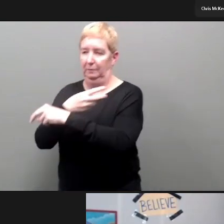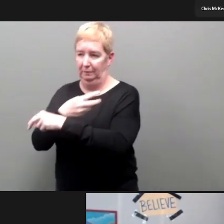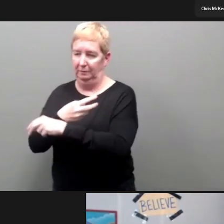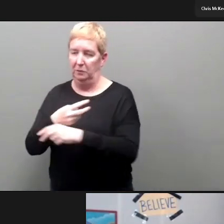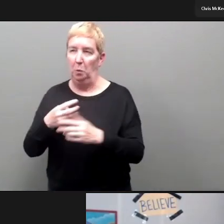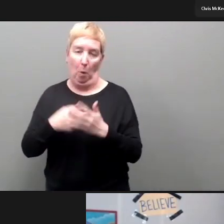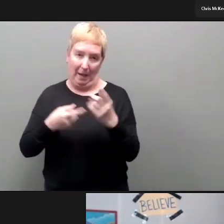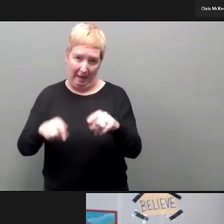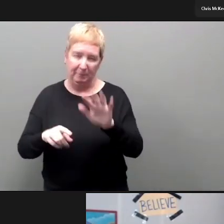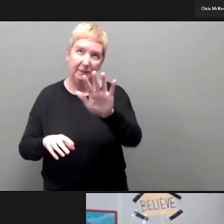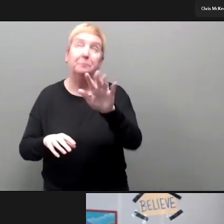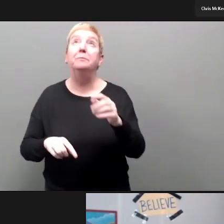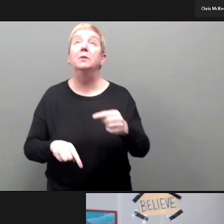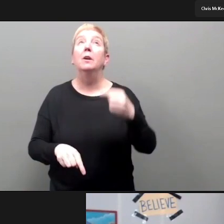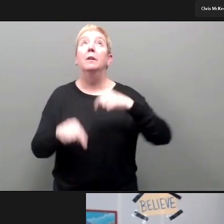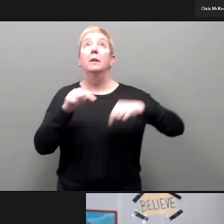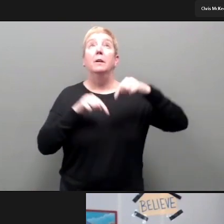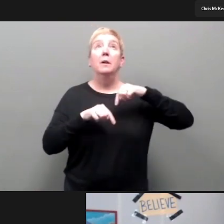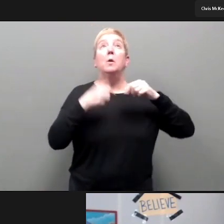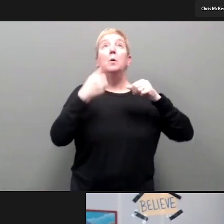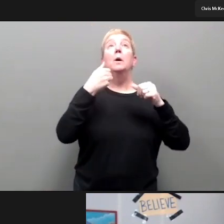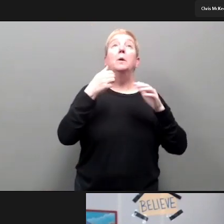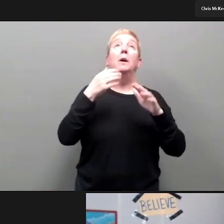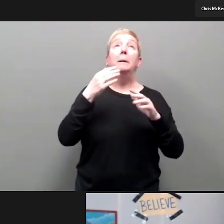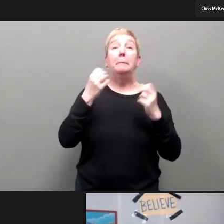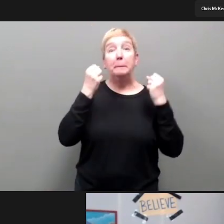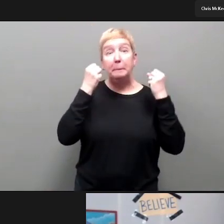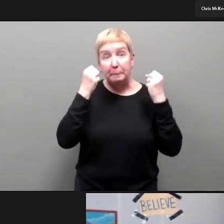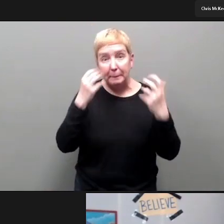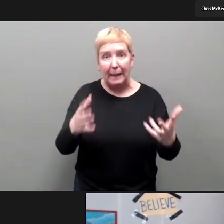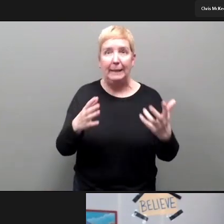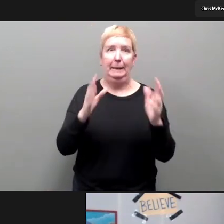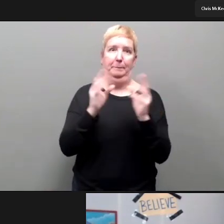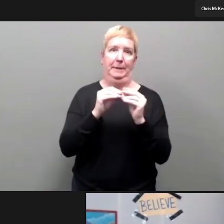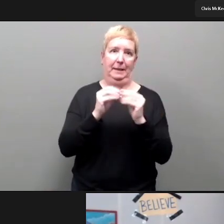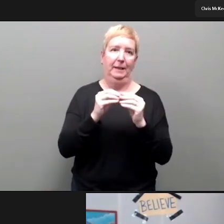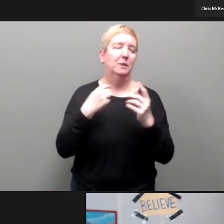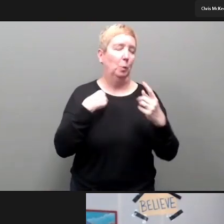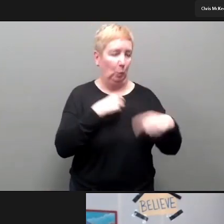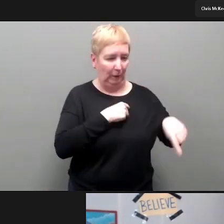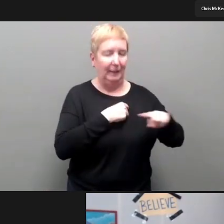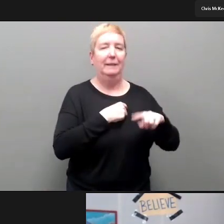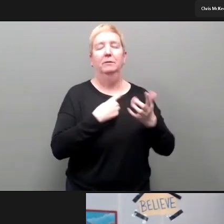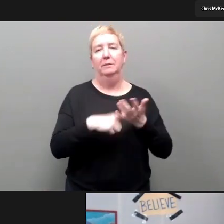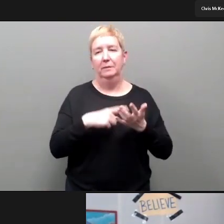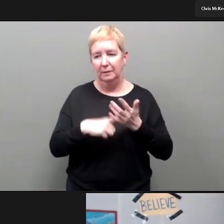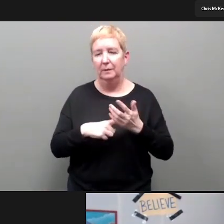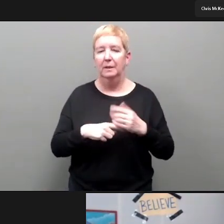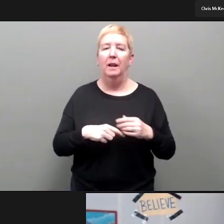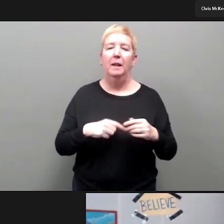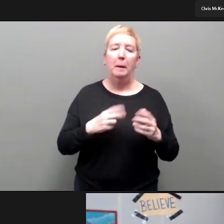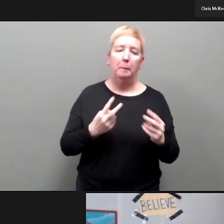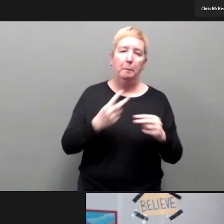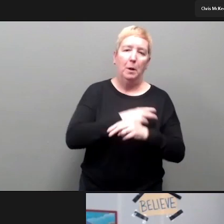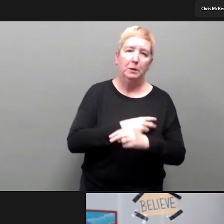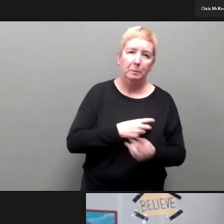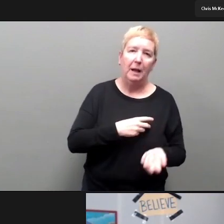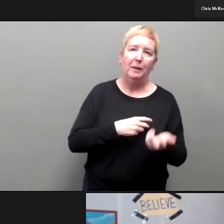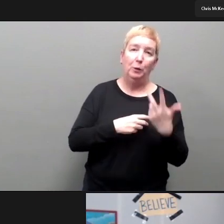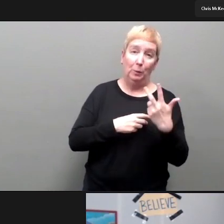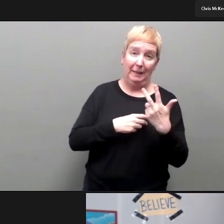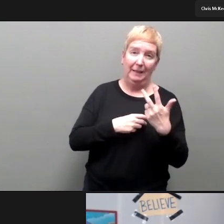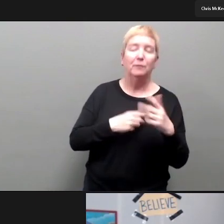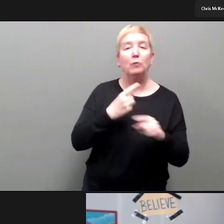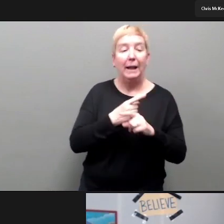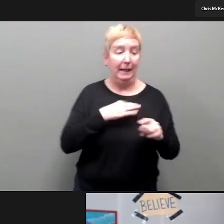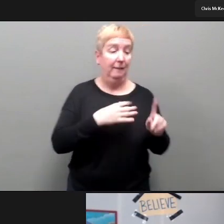know in the many press conferences over the last year, the state talking about that multiplier of likely about three additional cases, perhaps